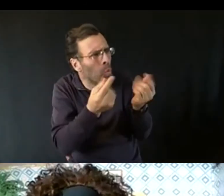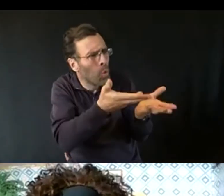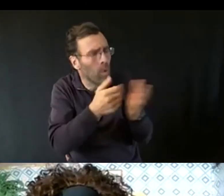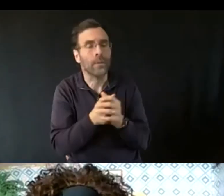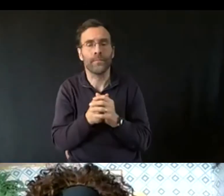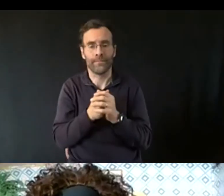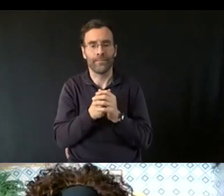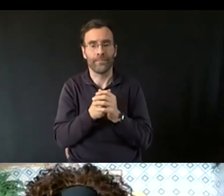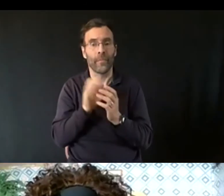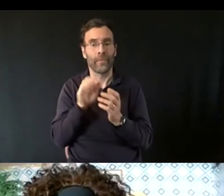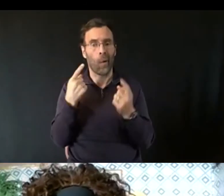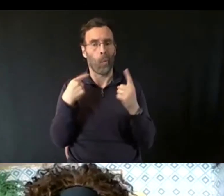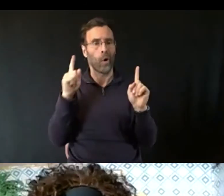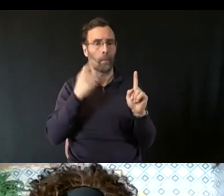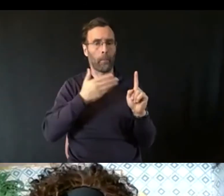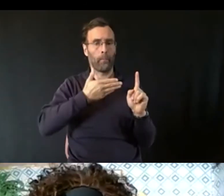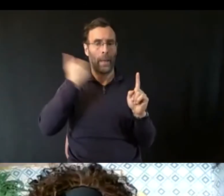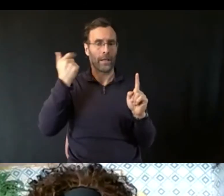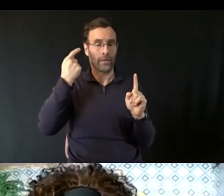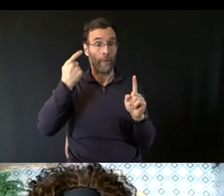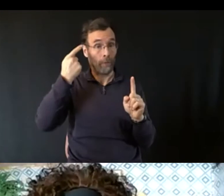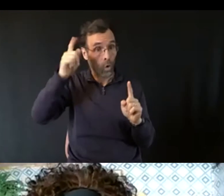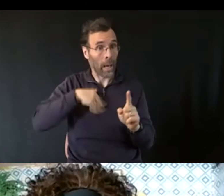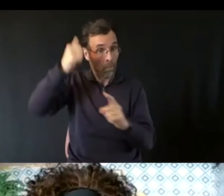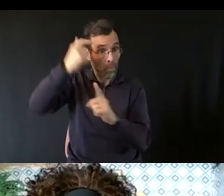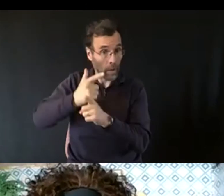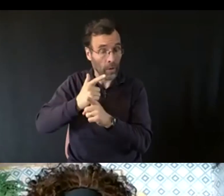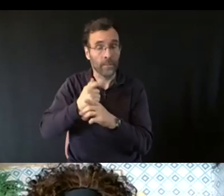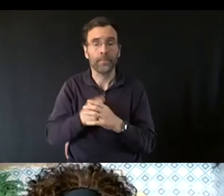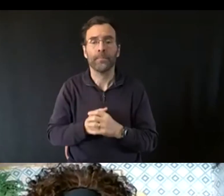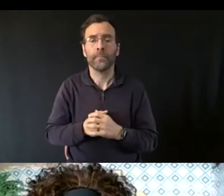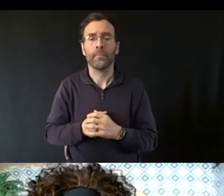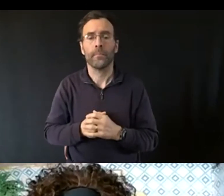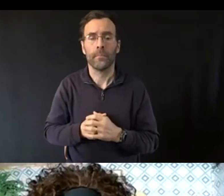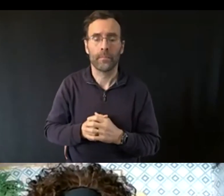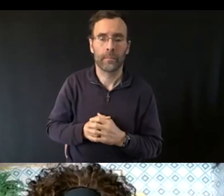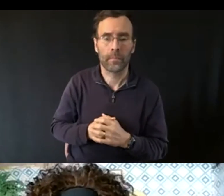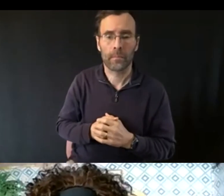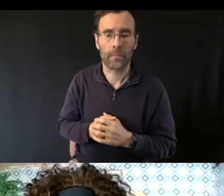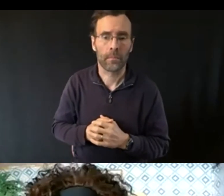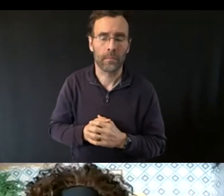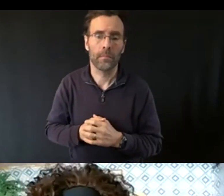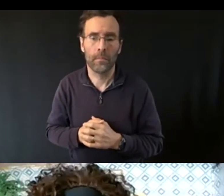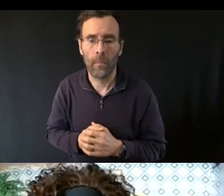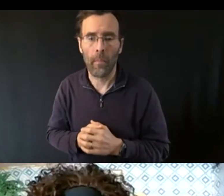worked best with my brother. And then when I'm caregiving